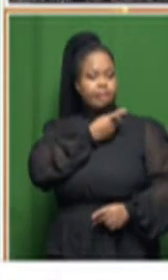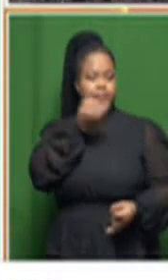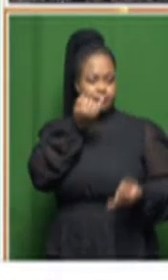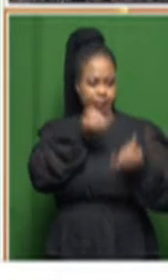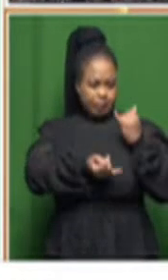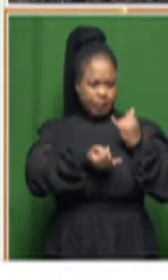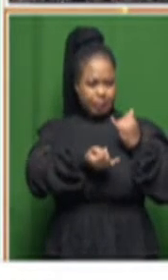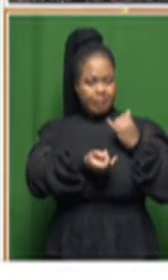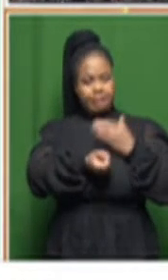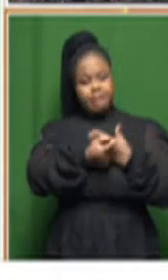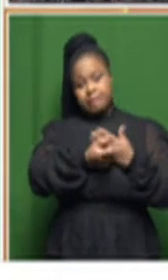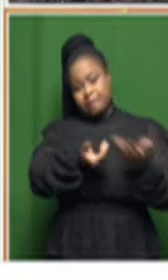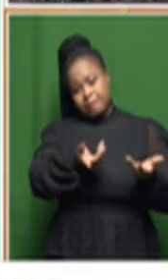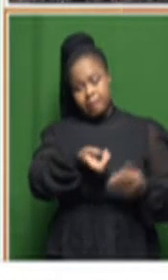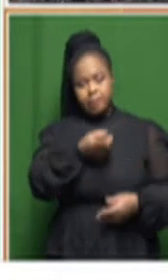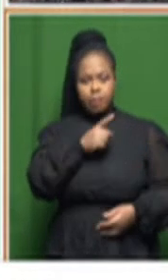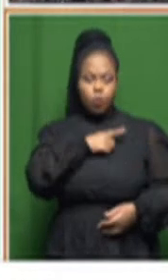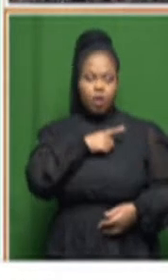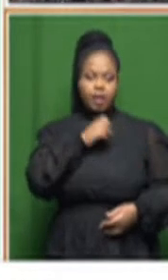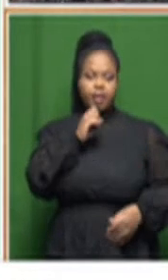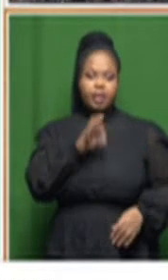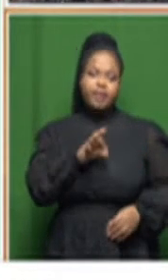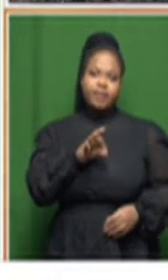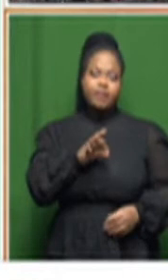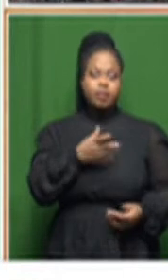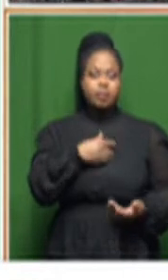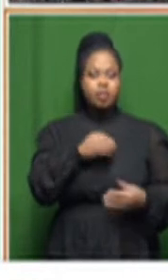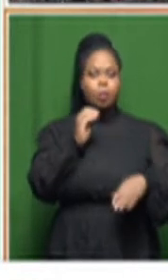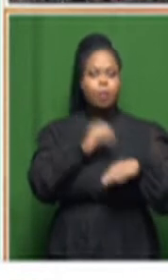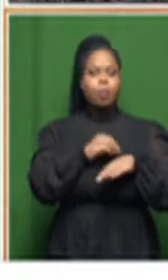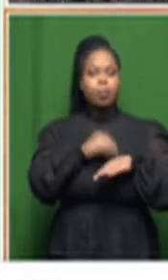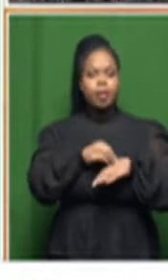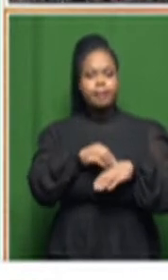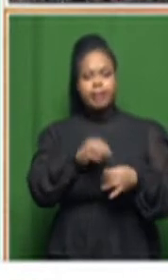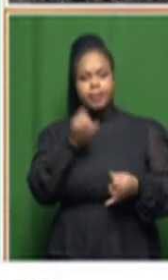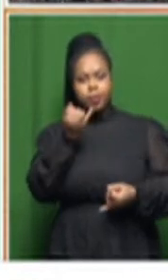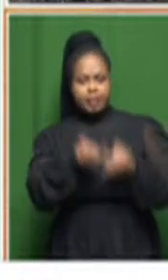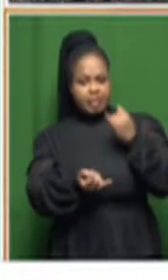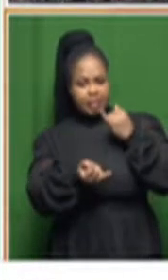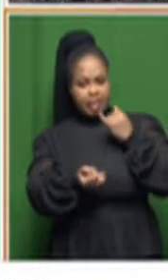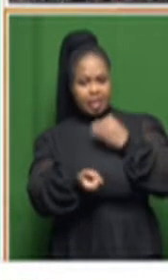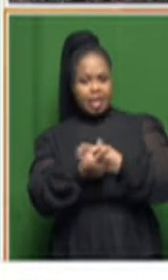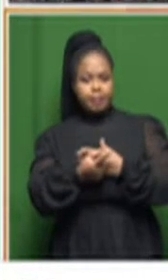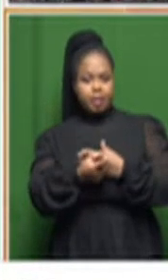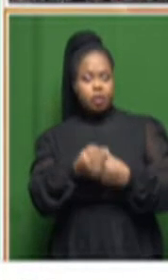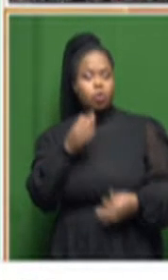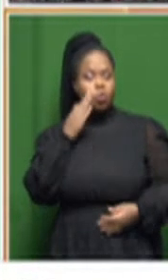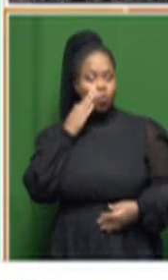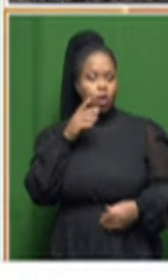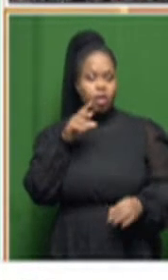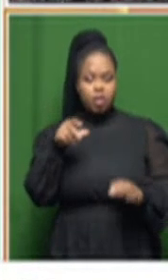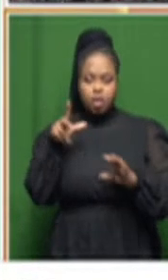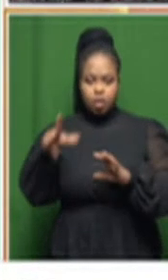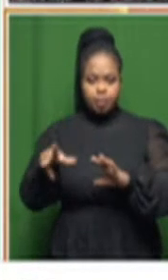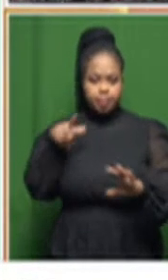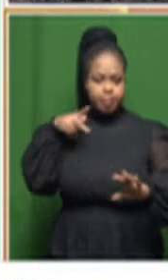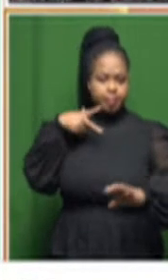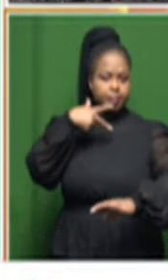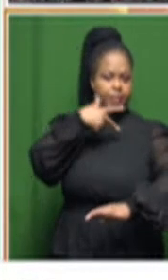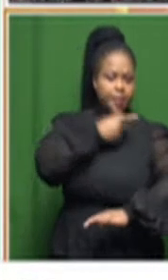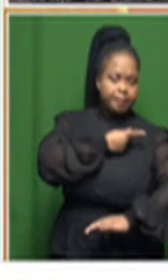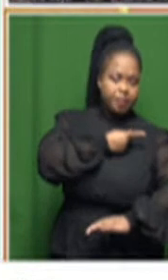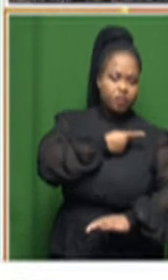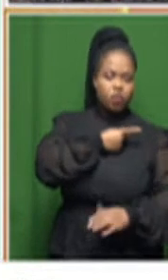error-related reactions. So if there has been a problem or a mistake in handling the vaccine or the prescribing